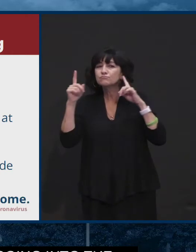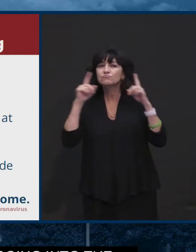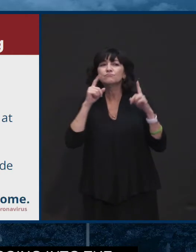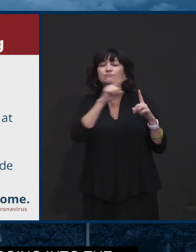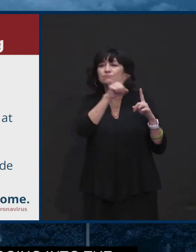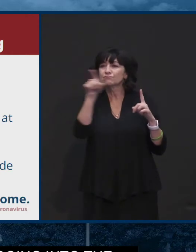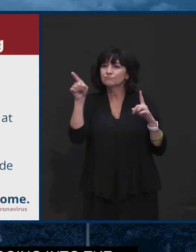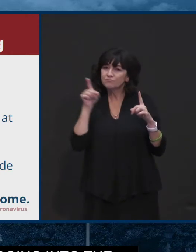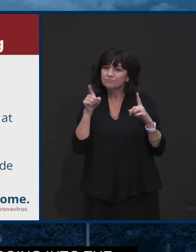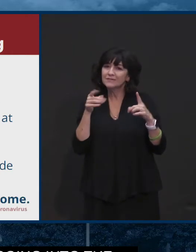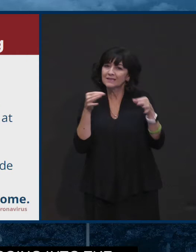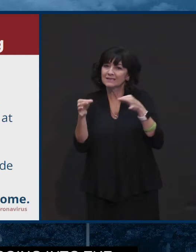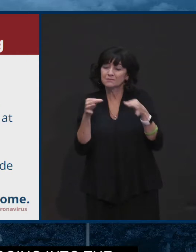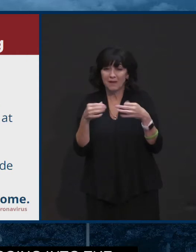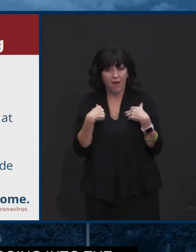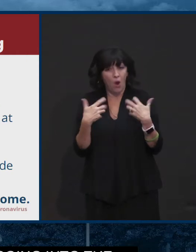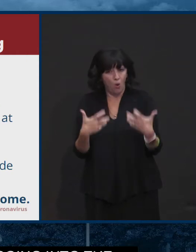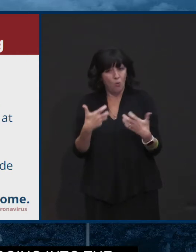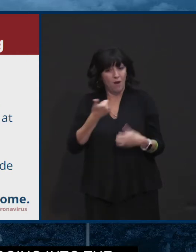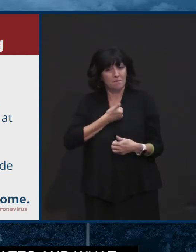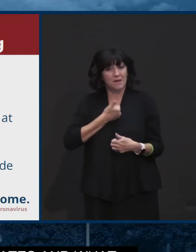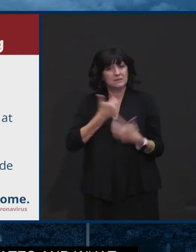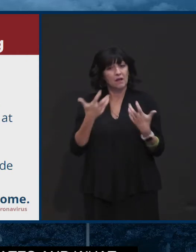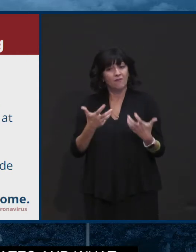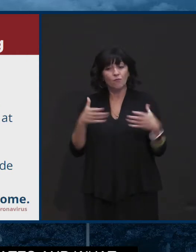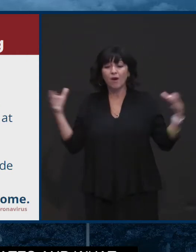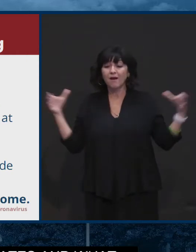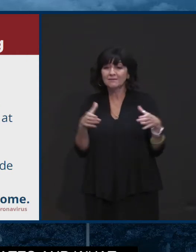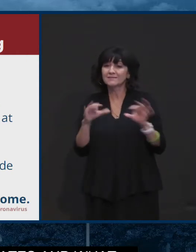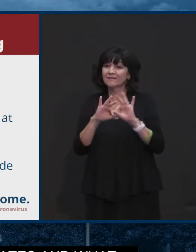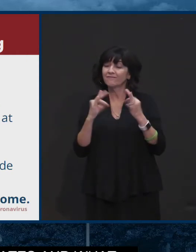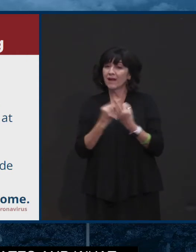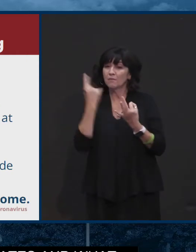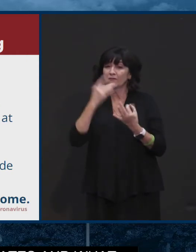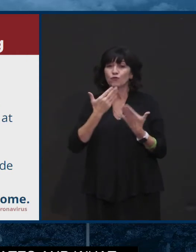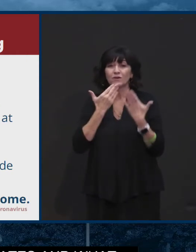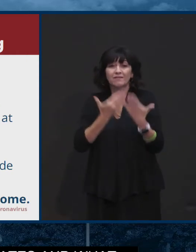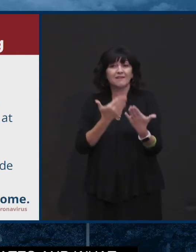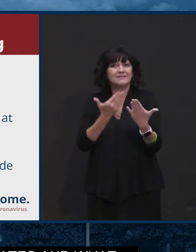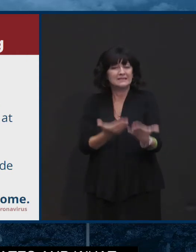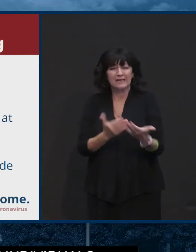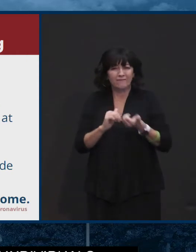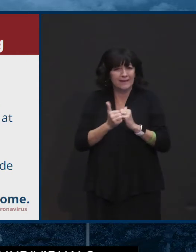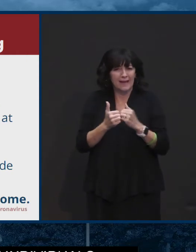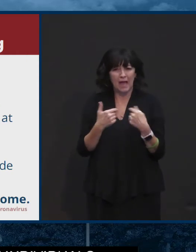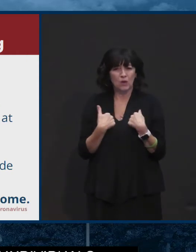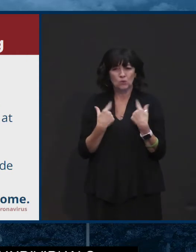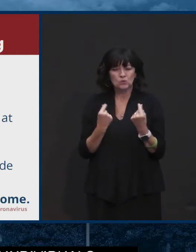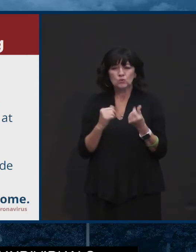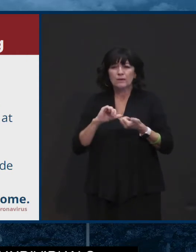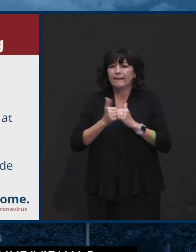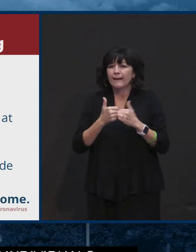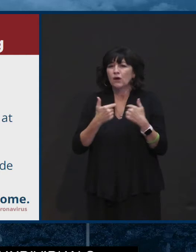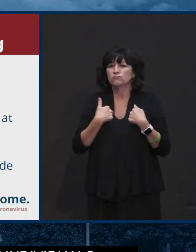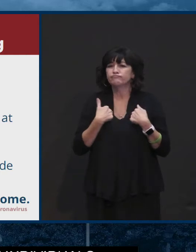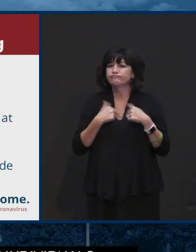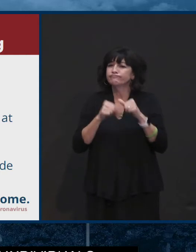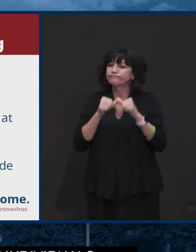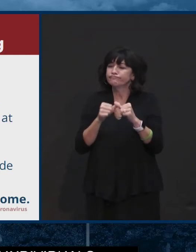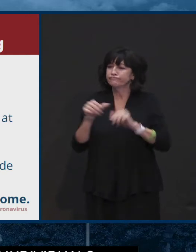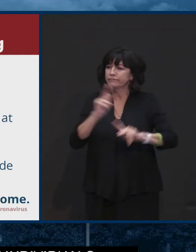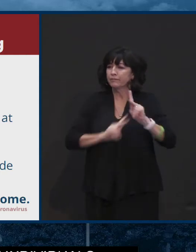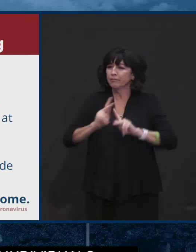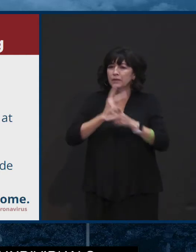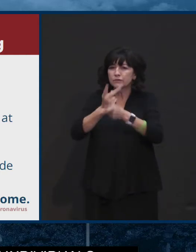I want to have Thanksgiving. I want to see my family. How do I do this in the lowest risk way that I know